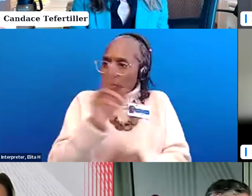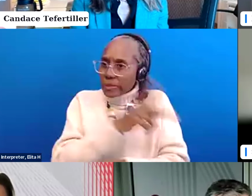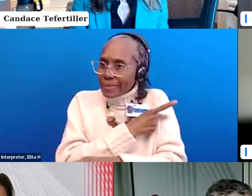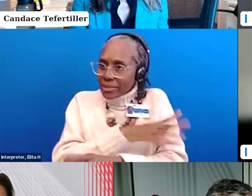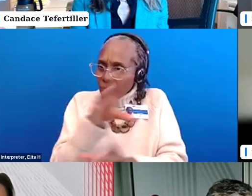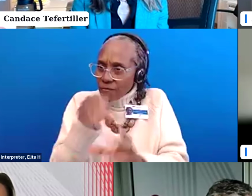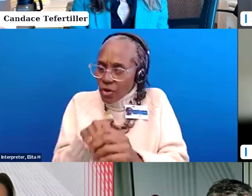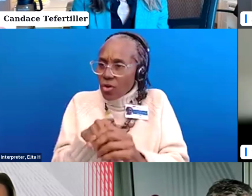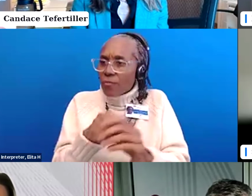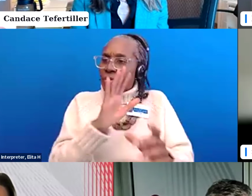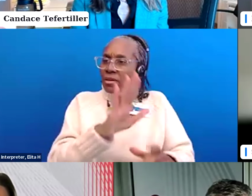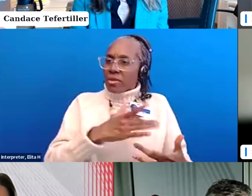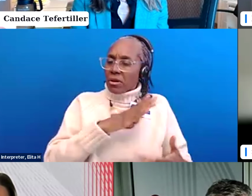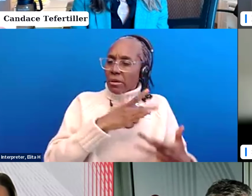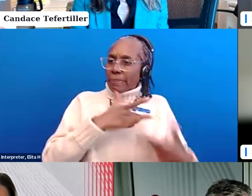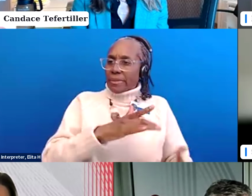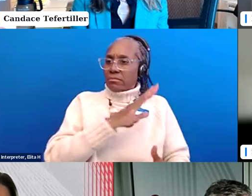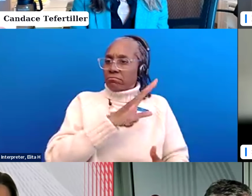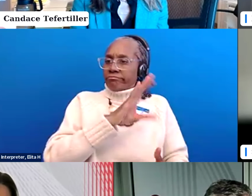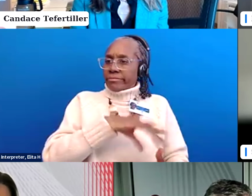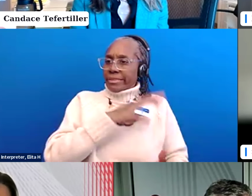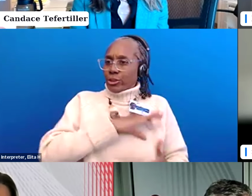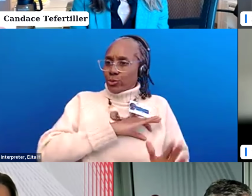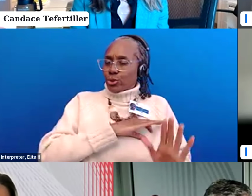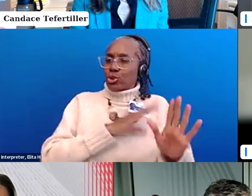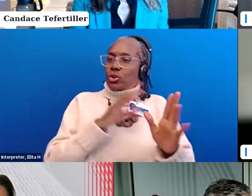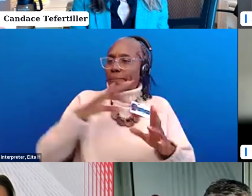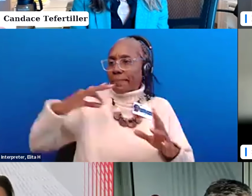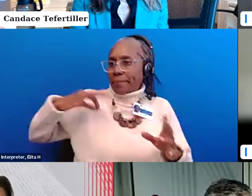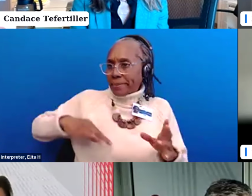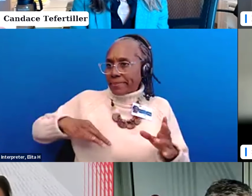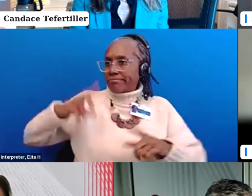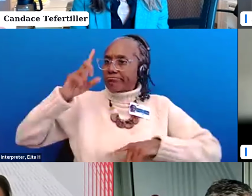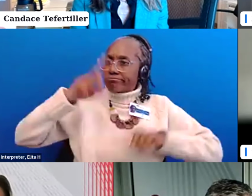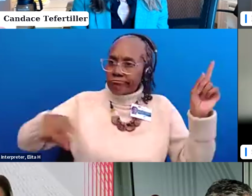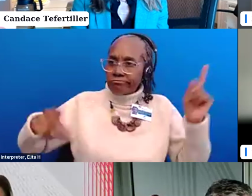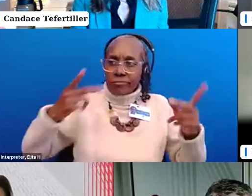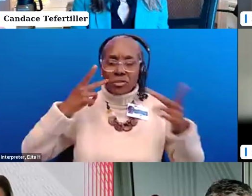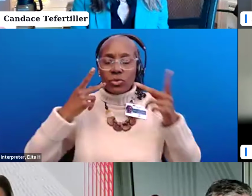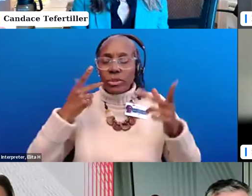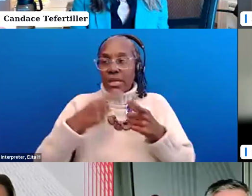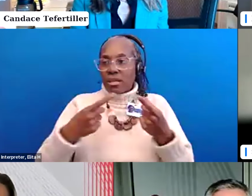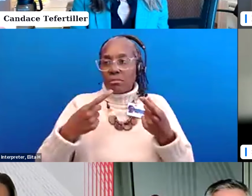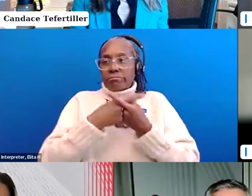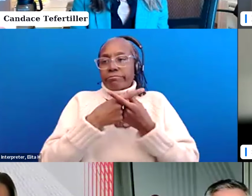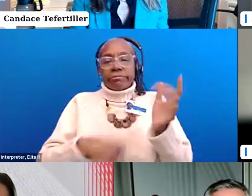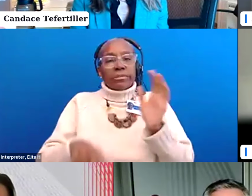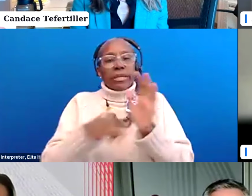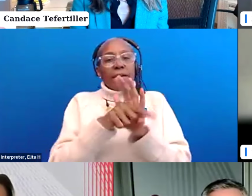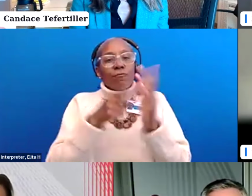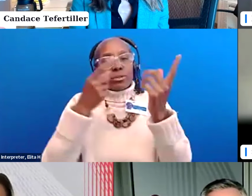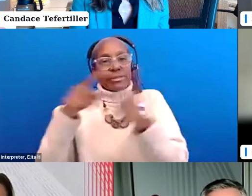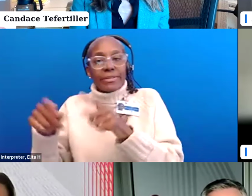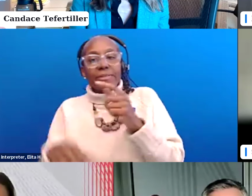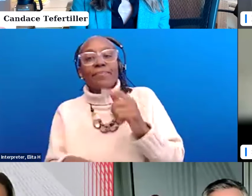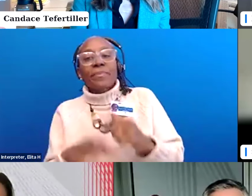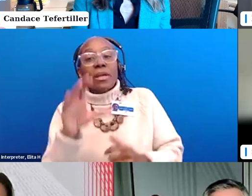just some basic characteristics, what benefits you were seeing with the different individuals, and any adverse events.